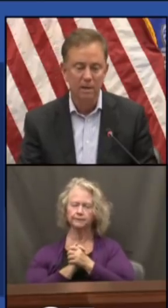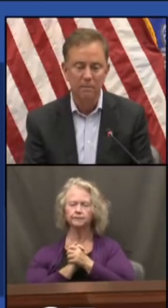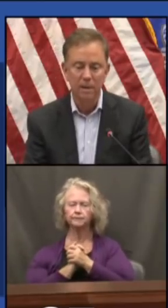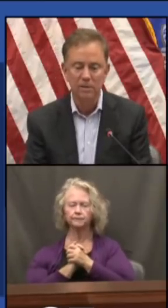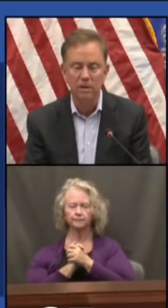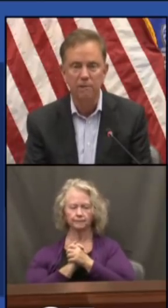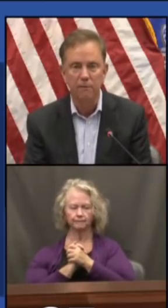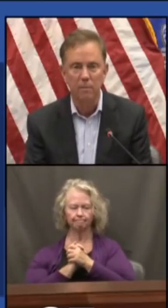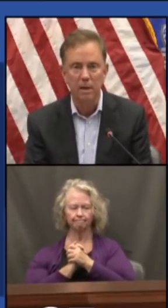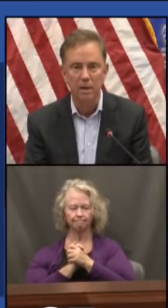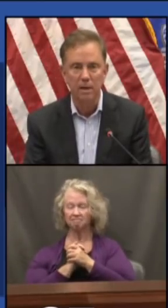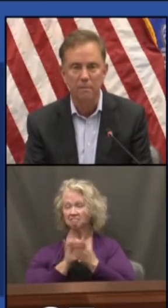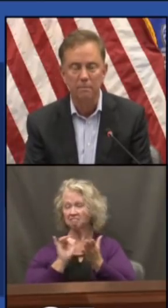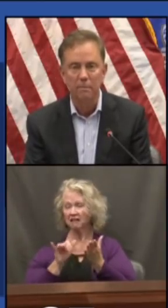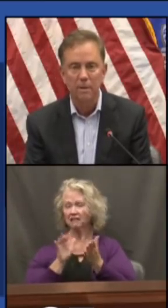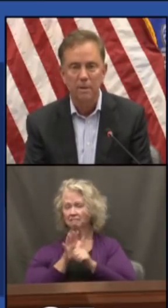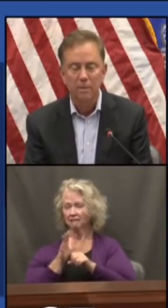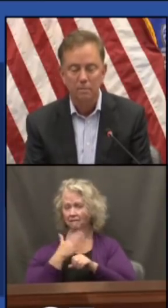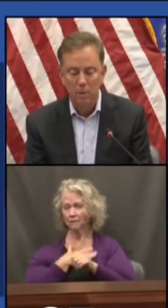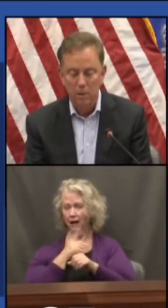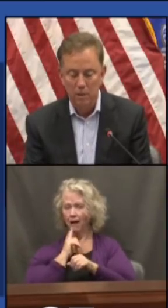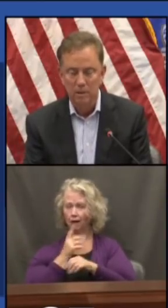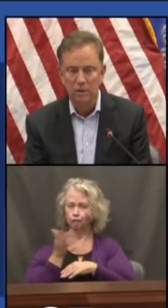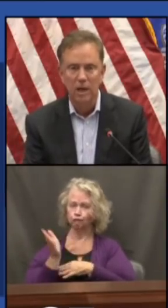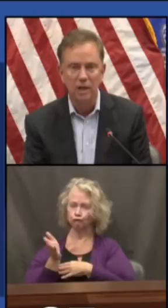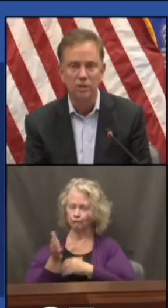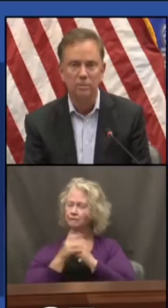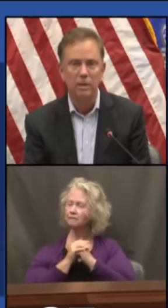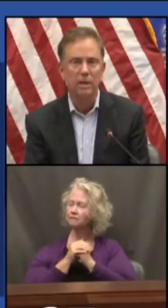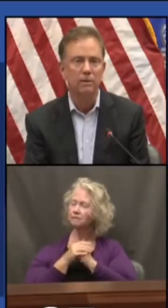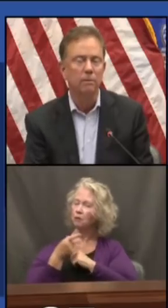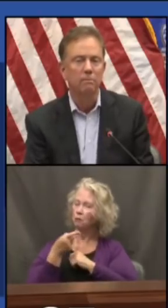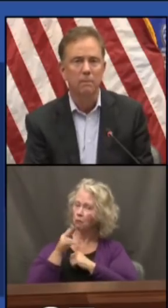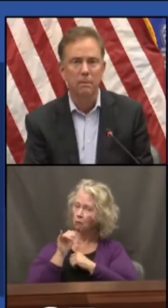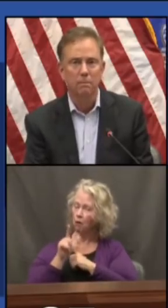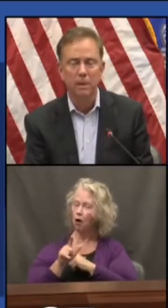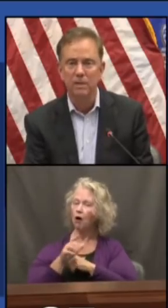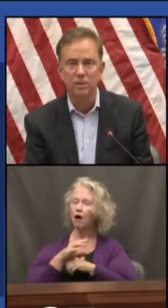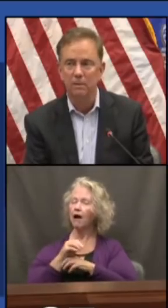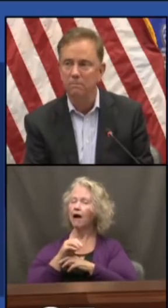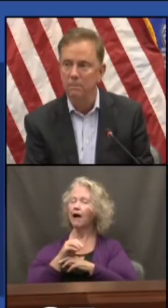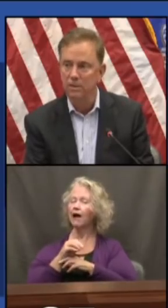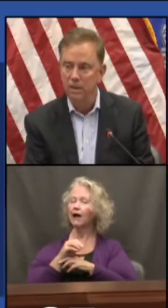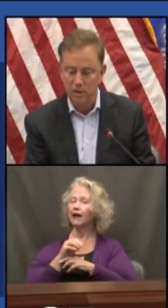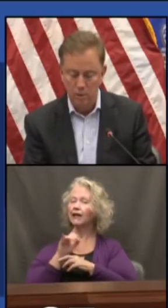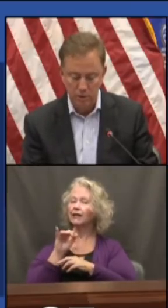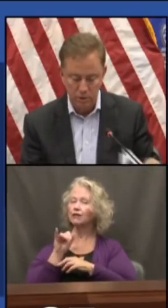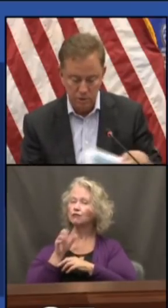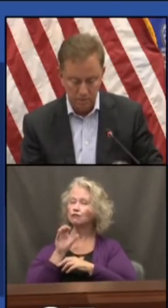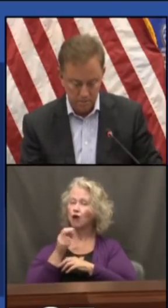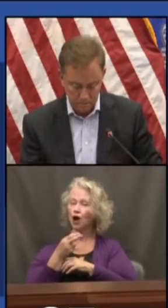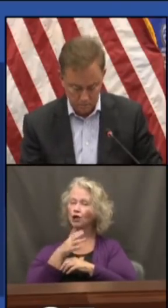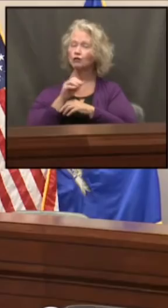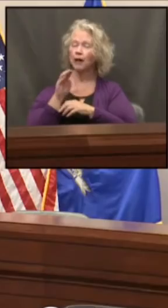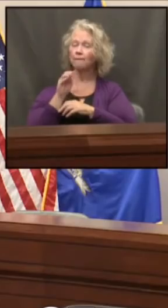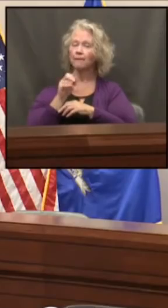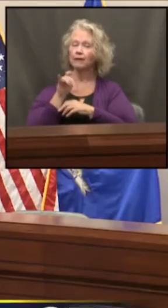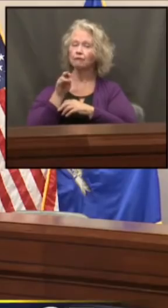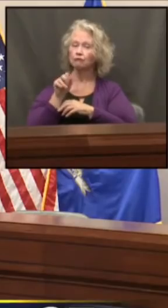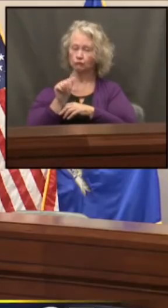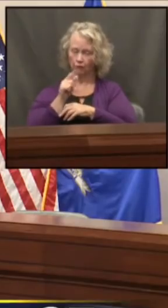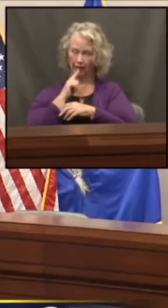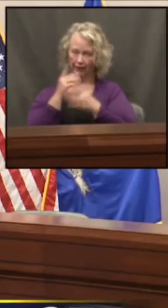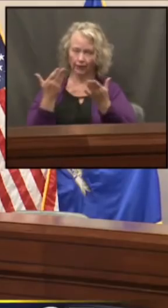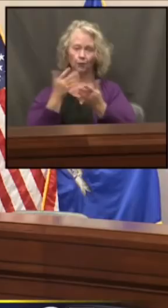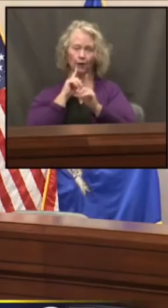think that's enough for me. Paul and Josh and Manitha, please, let's take the questions.